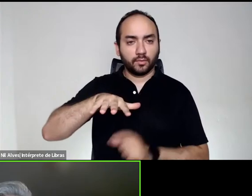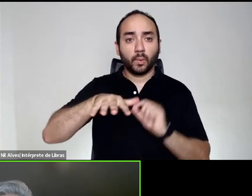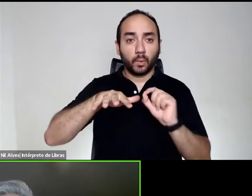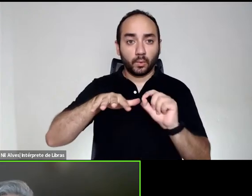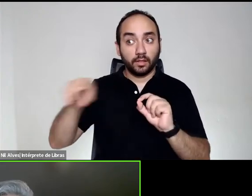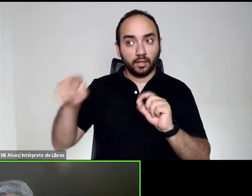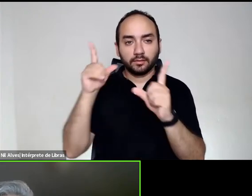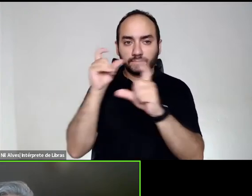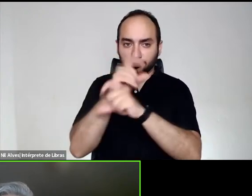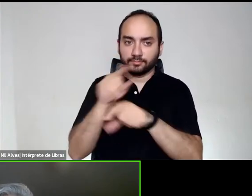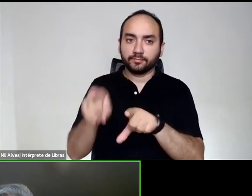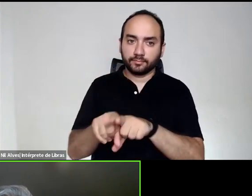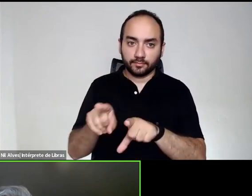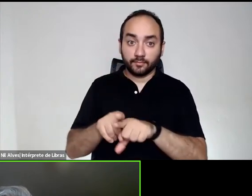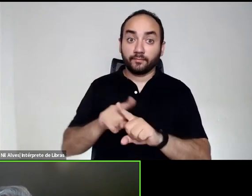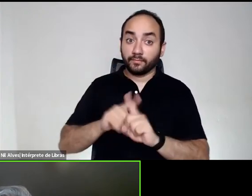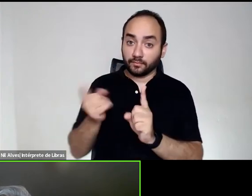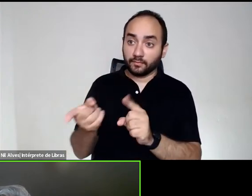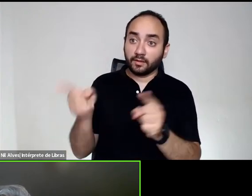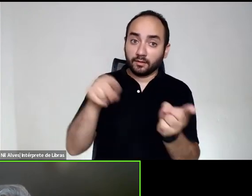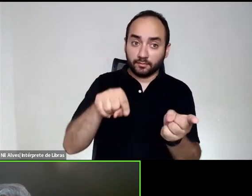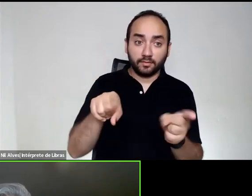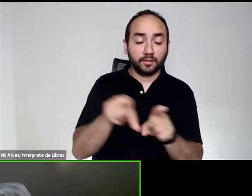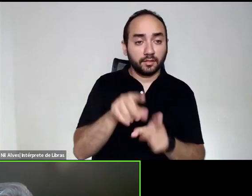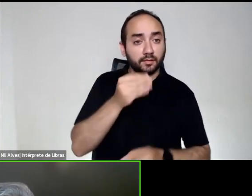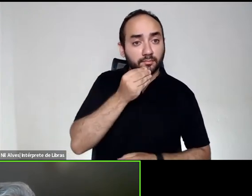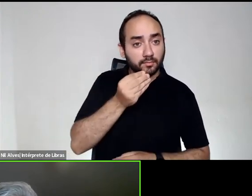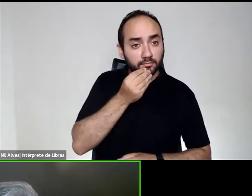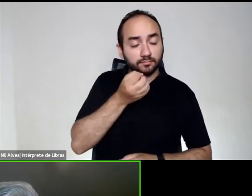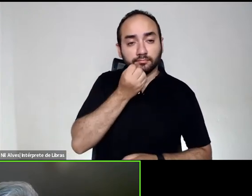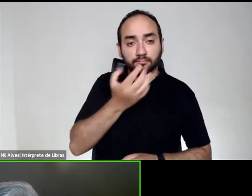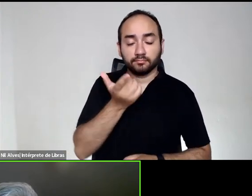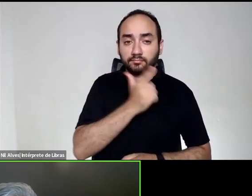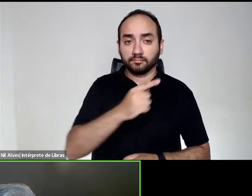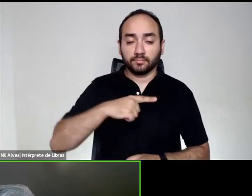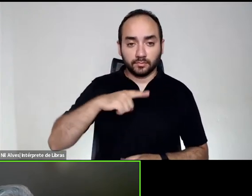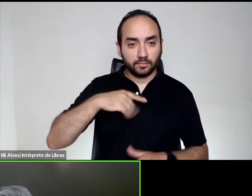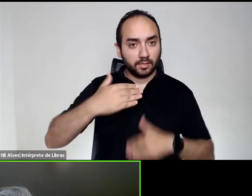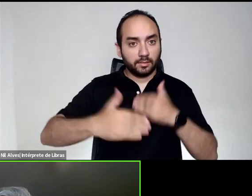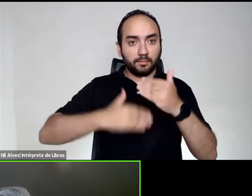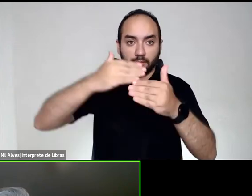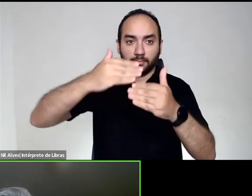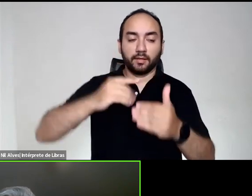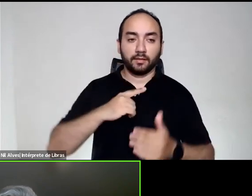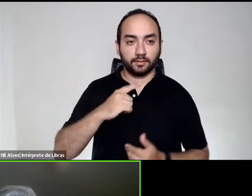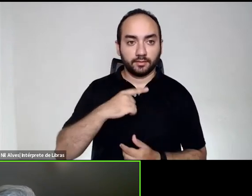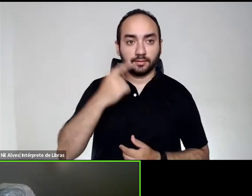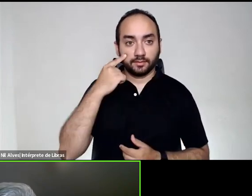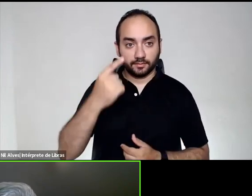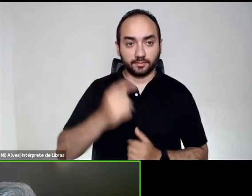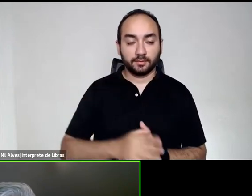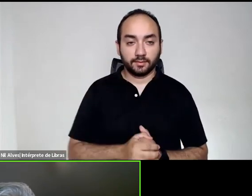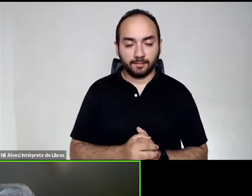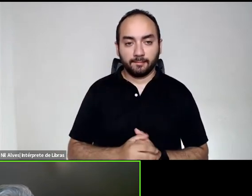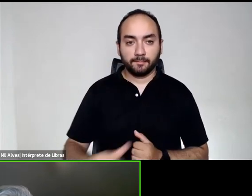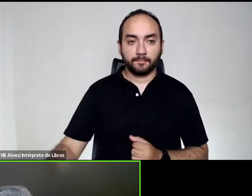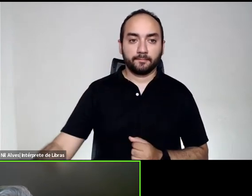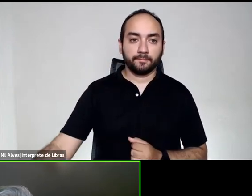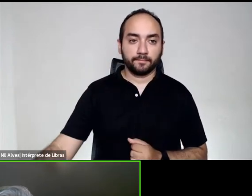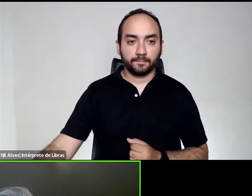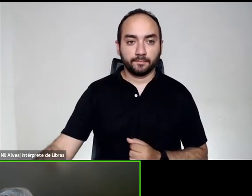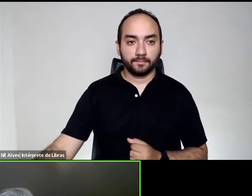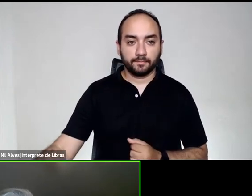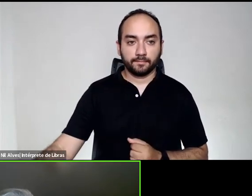opportunities to advance our mandate. Putting aside a day like today to